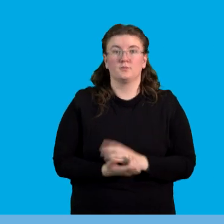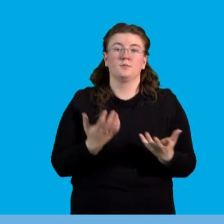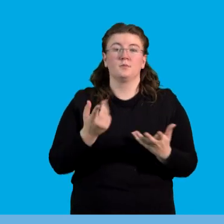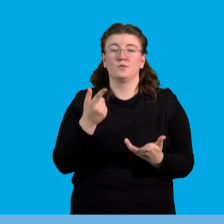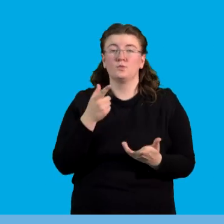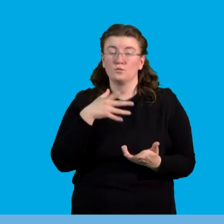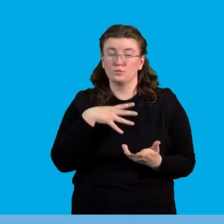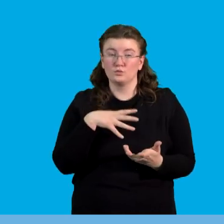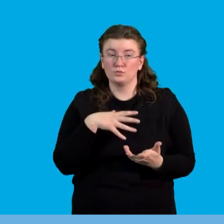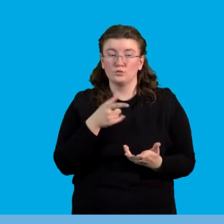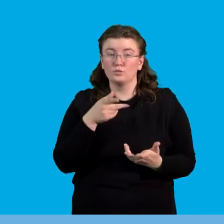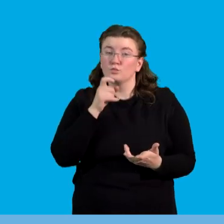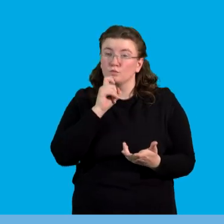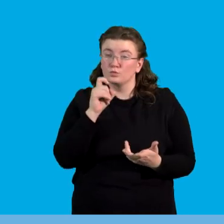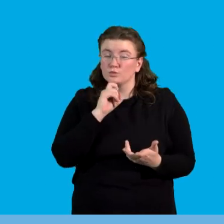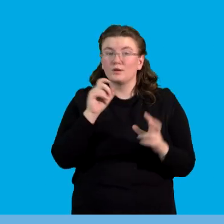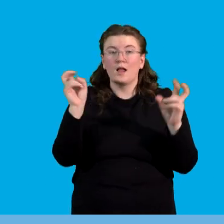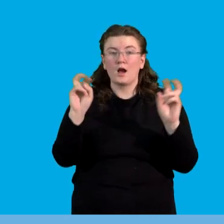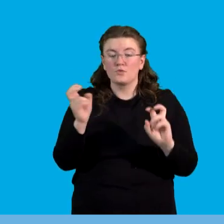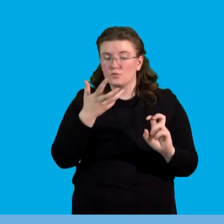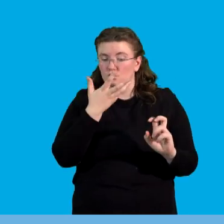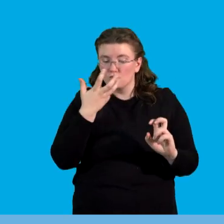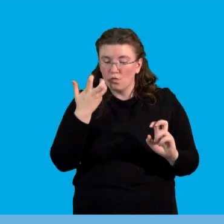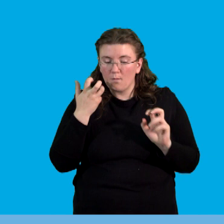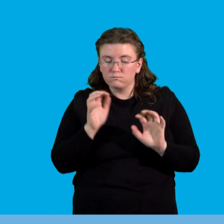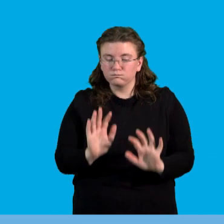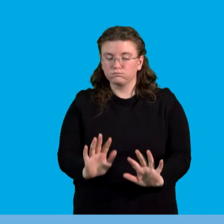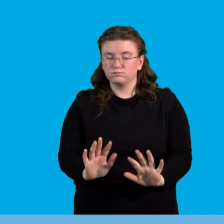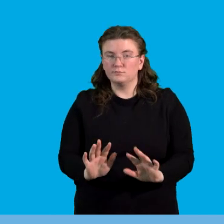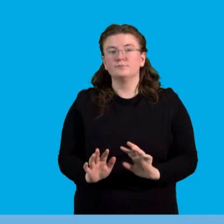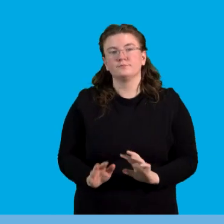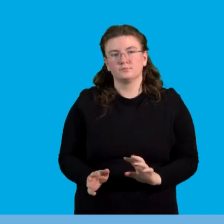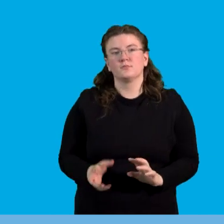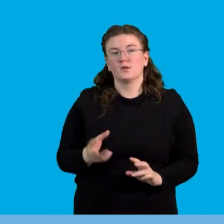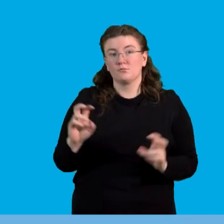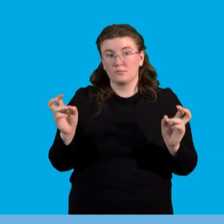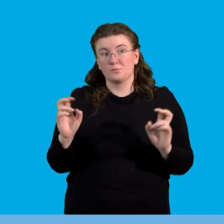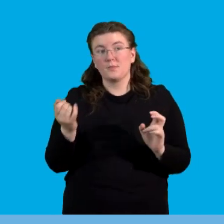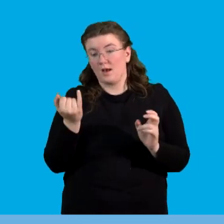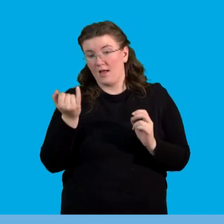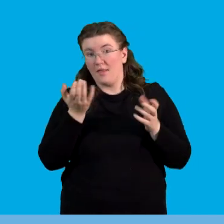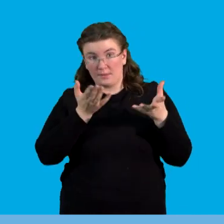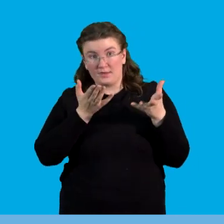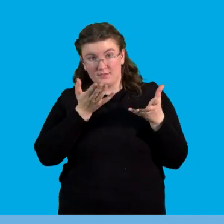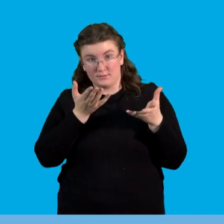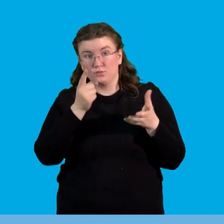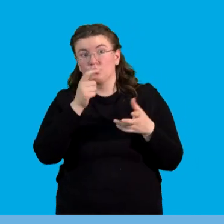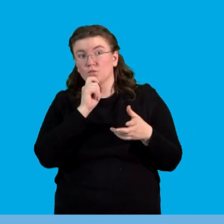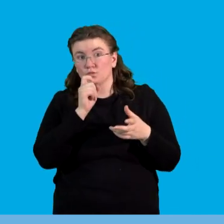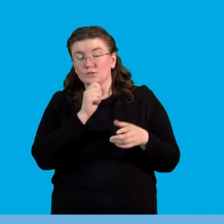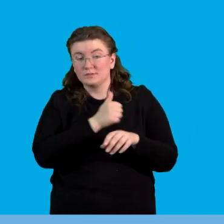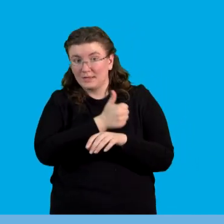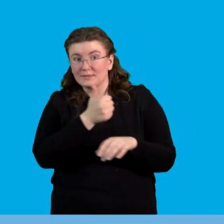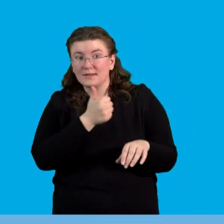R9.60. So if you are using an electric heater that has that particular wattage, which is the power, and you are using it for